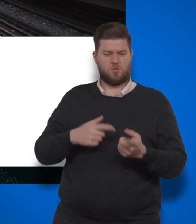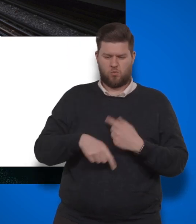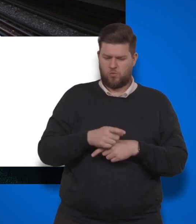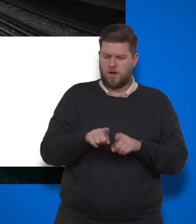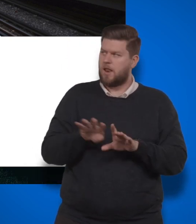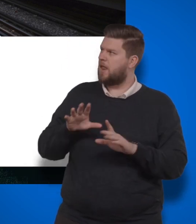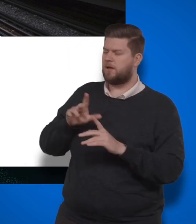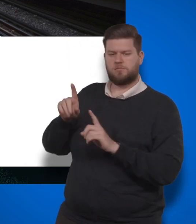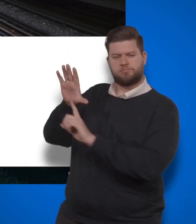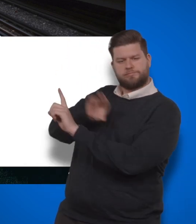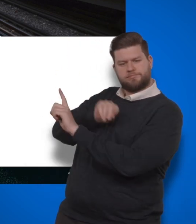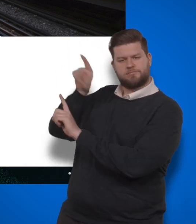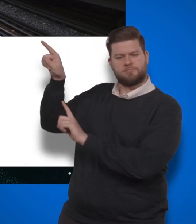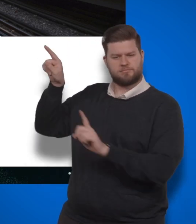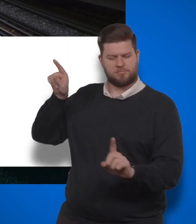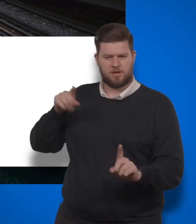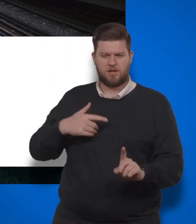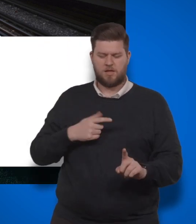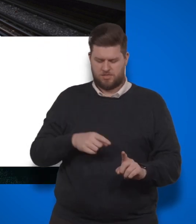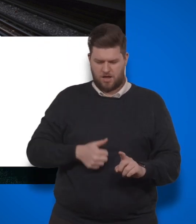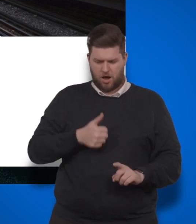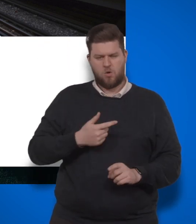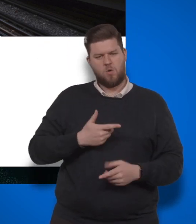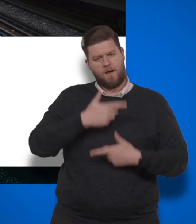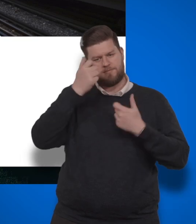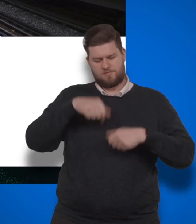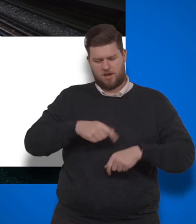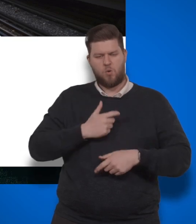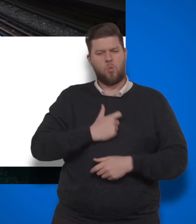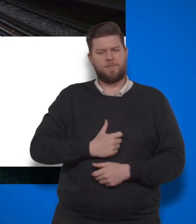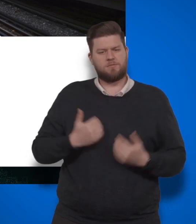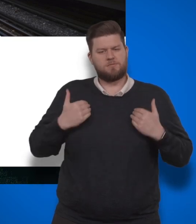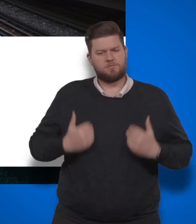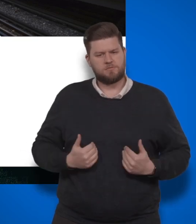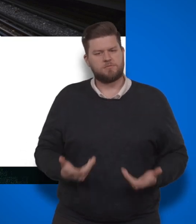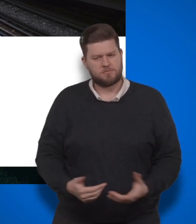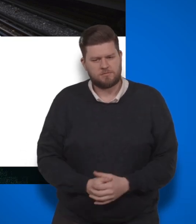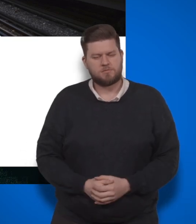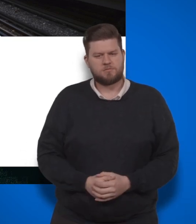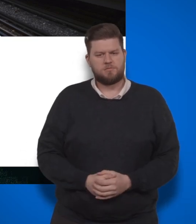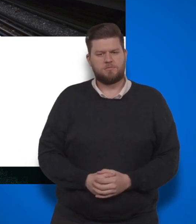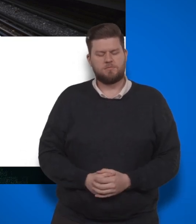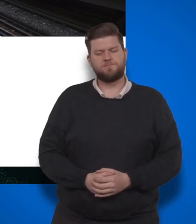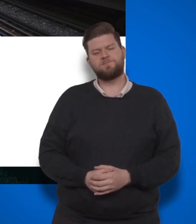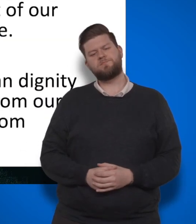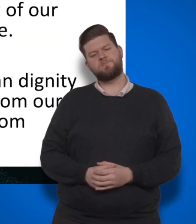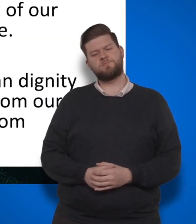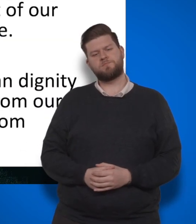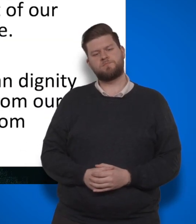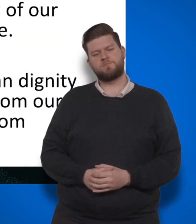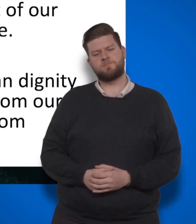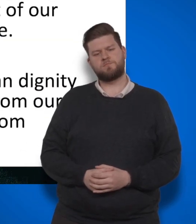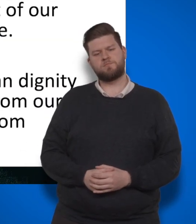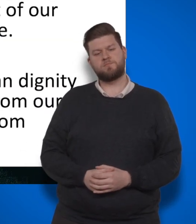onto the mysterious reflection of God himself. And incidentally, this is why